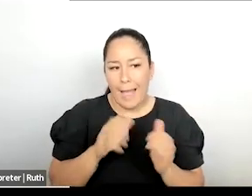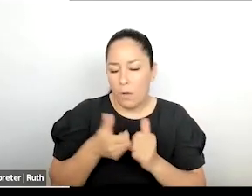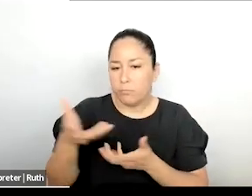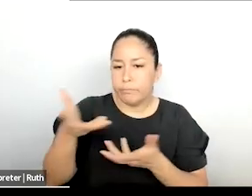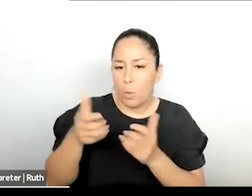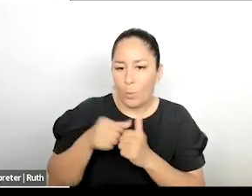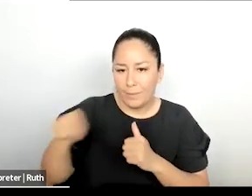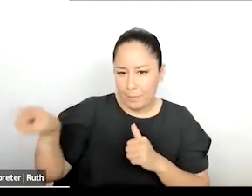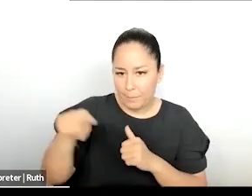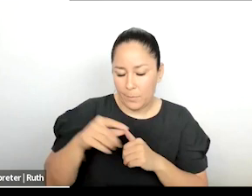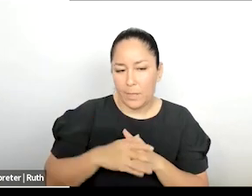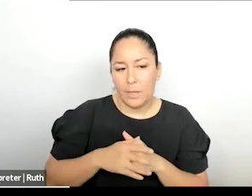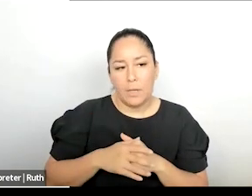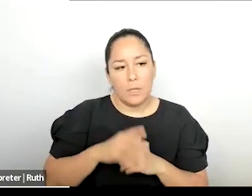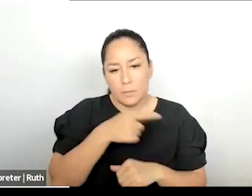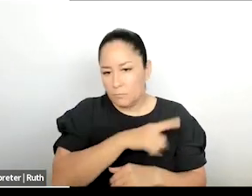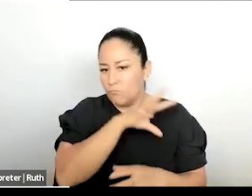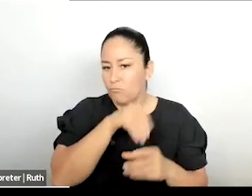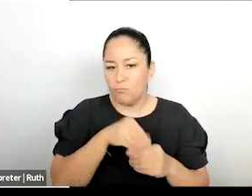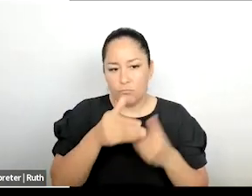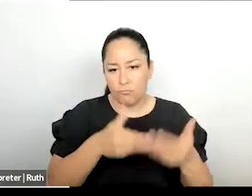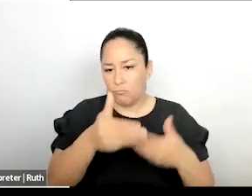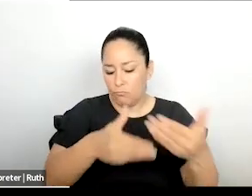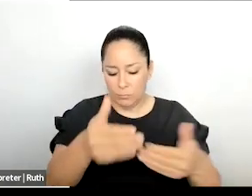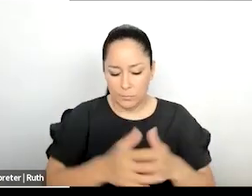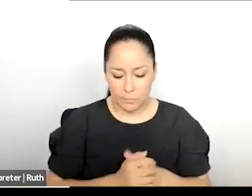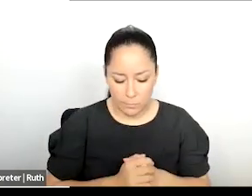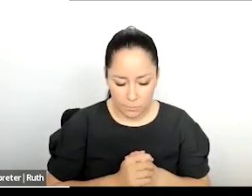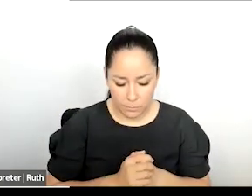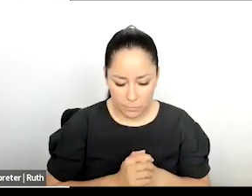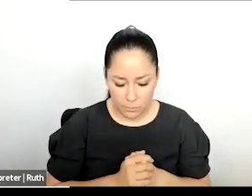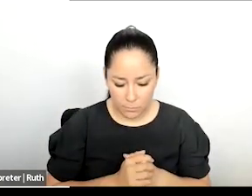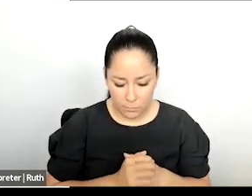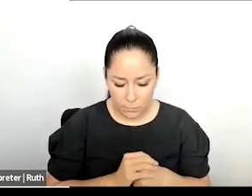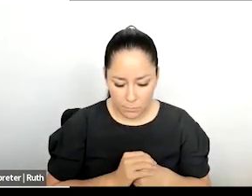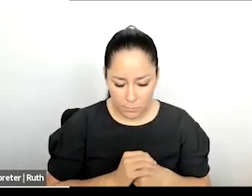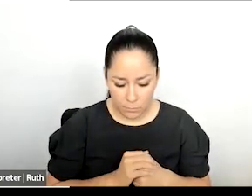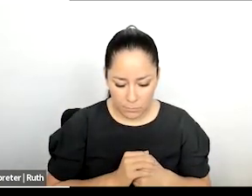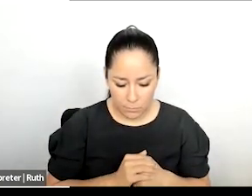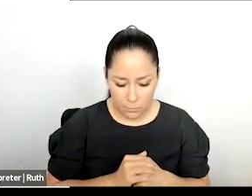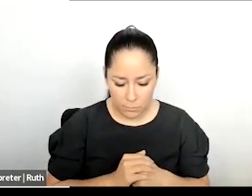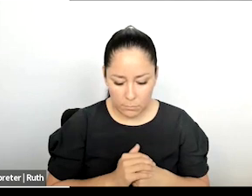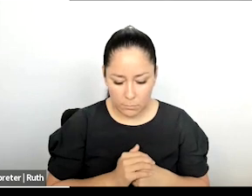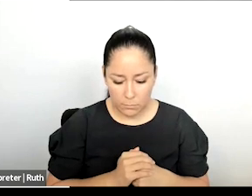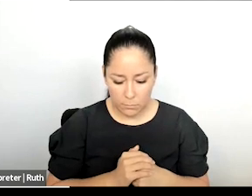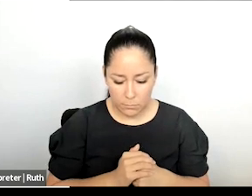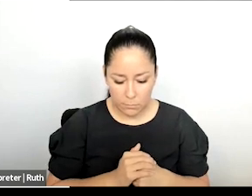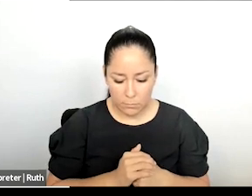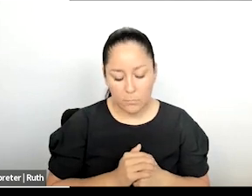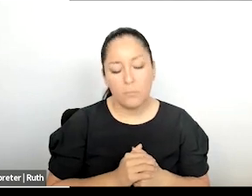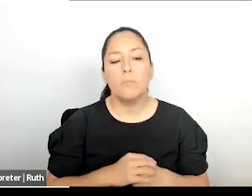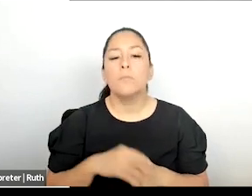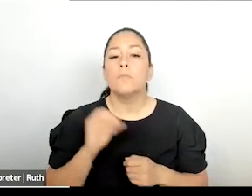remains at a high level throughout the work. And finally, for the leadership piece, so not only do